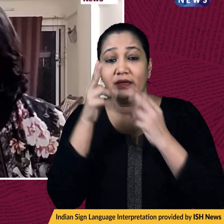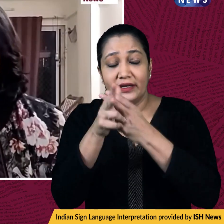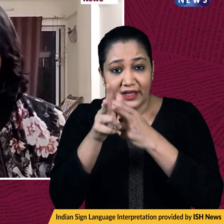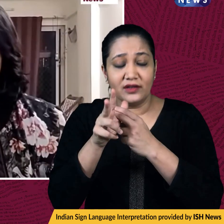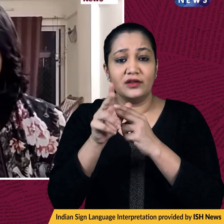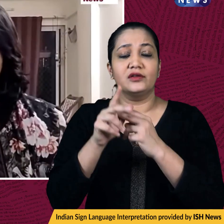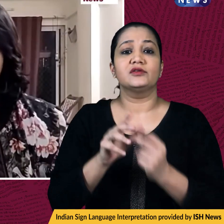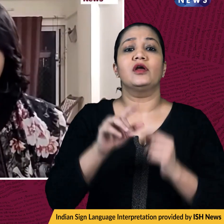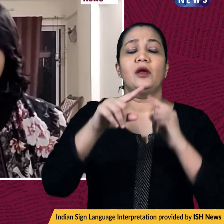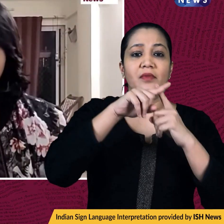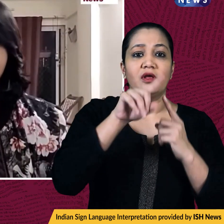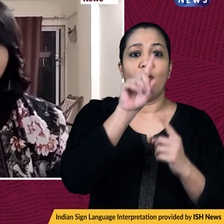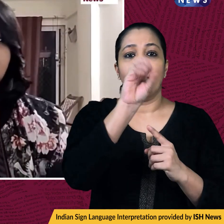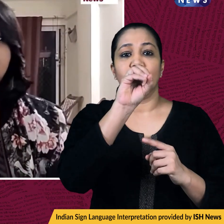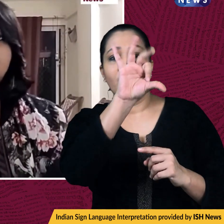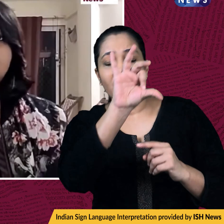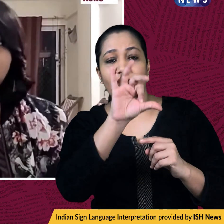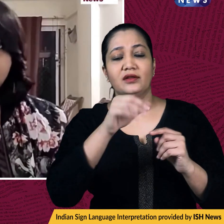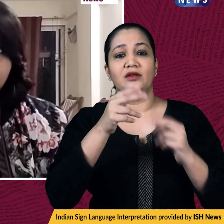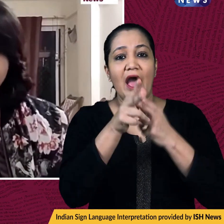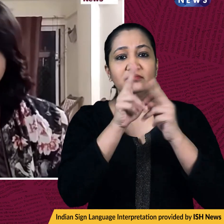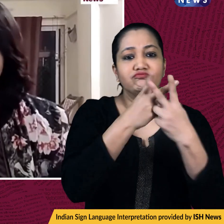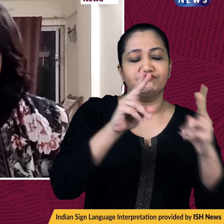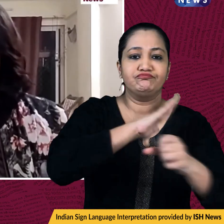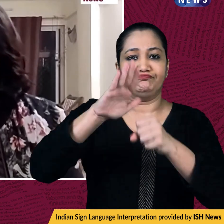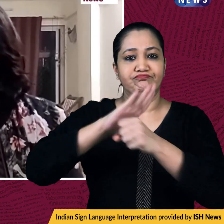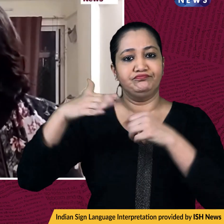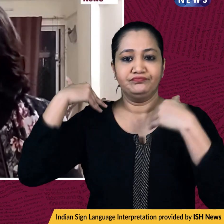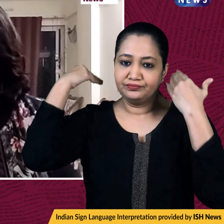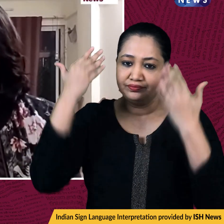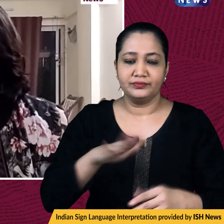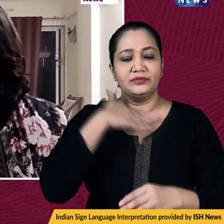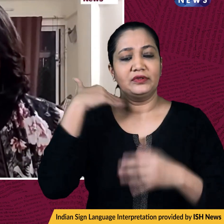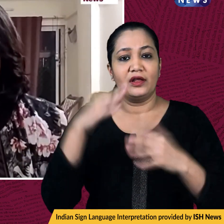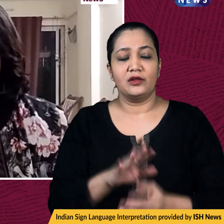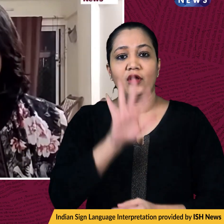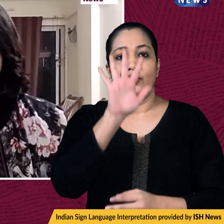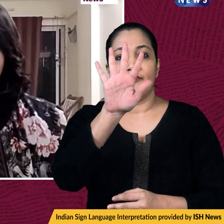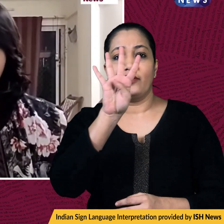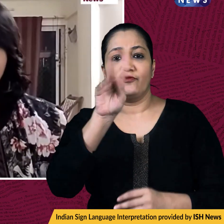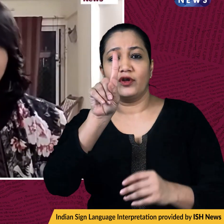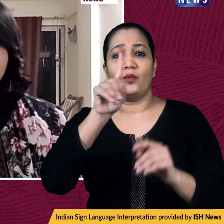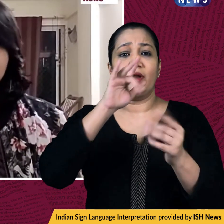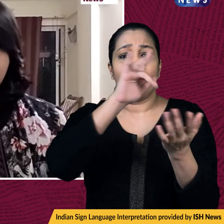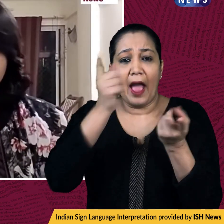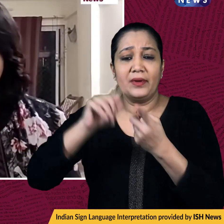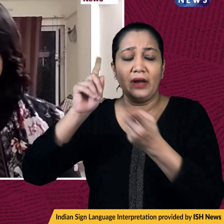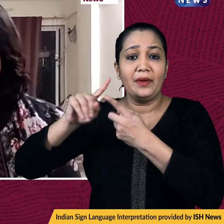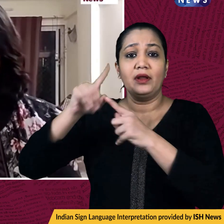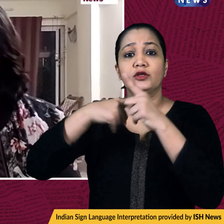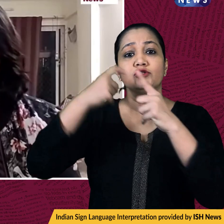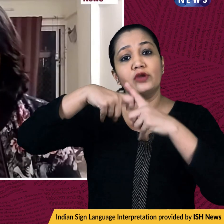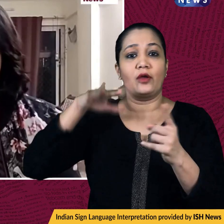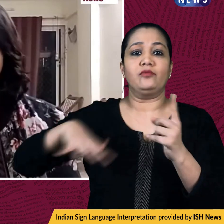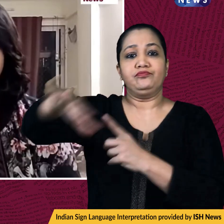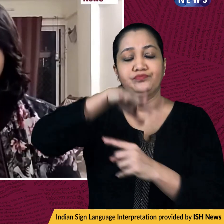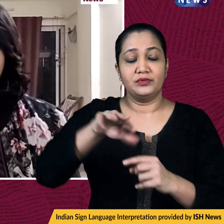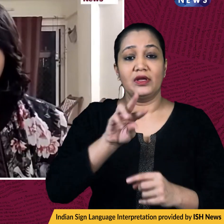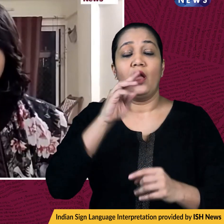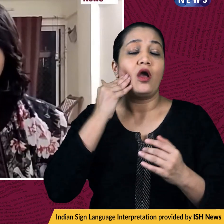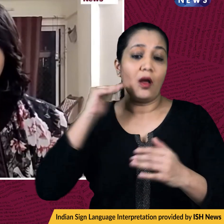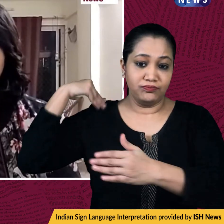and 109 security personnel were killed in 541 terror incidents in Jammu and Kashmir since